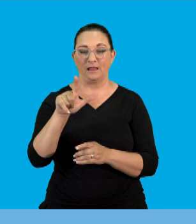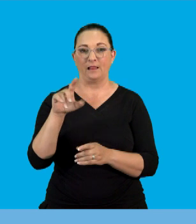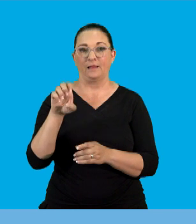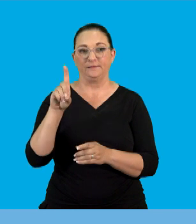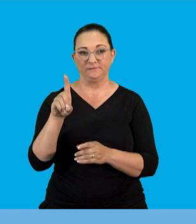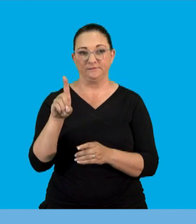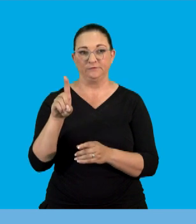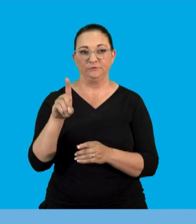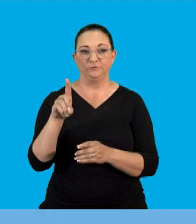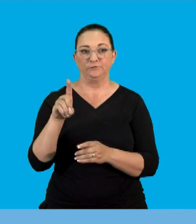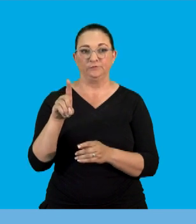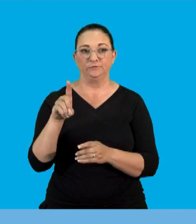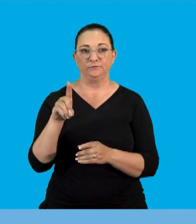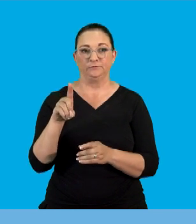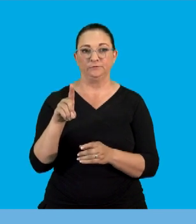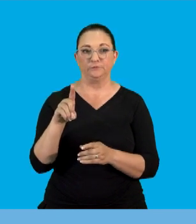Distilled water.